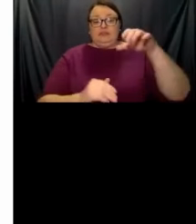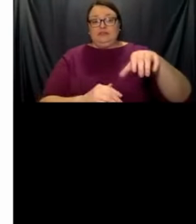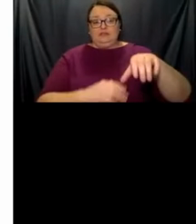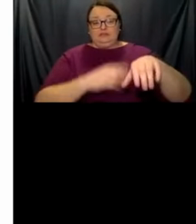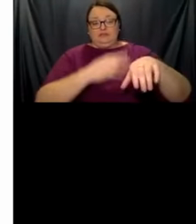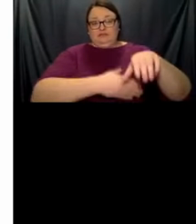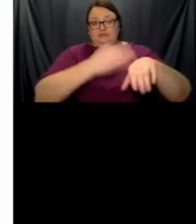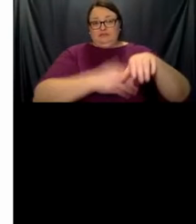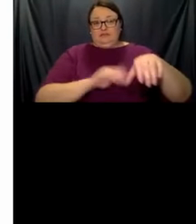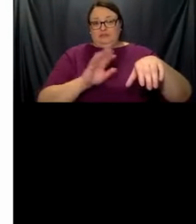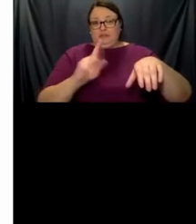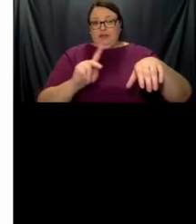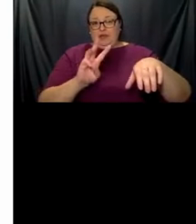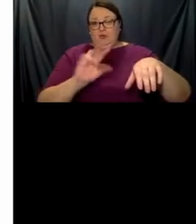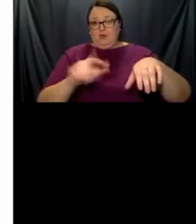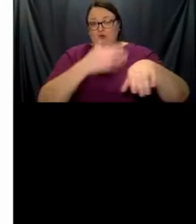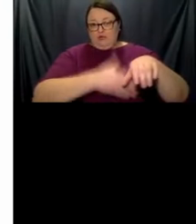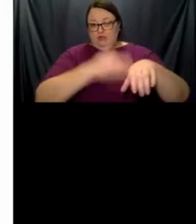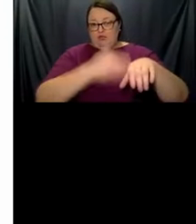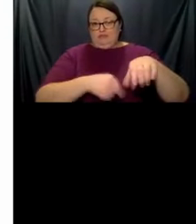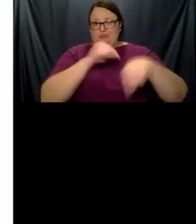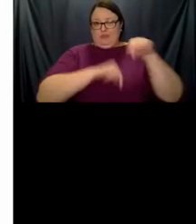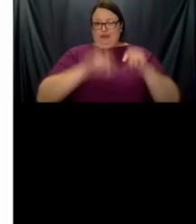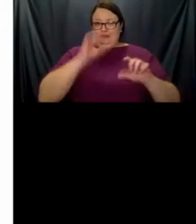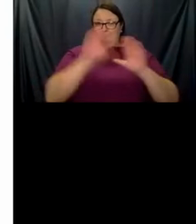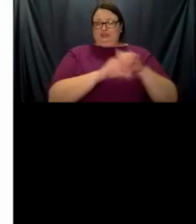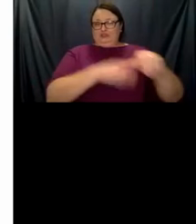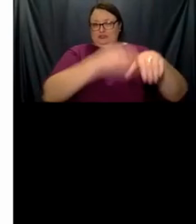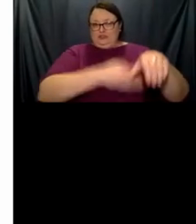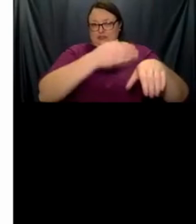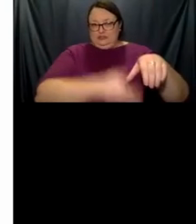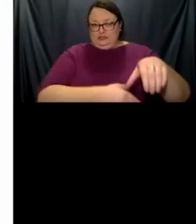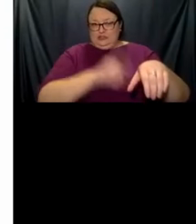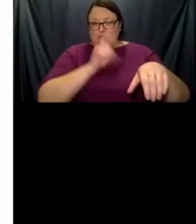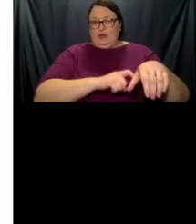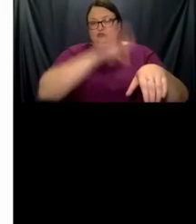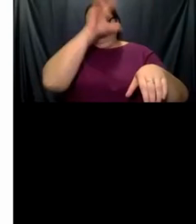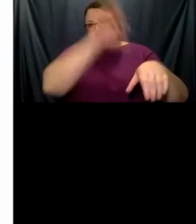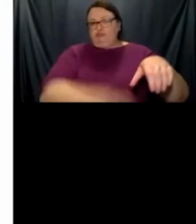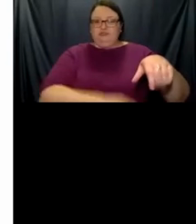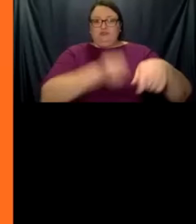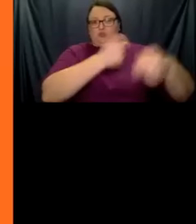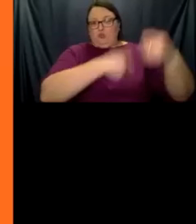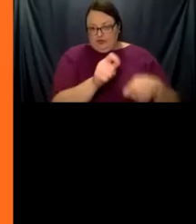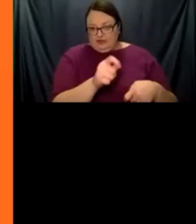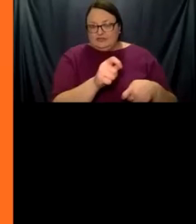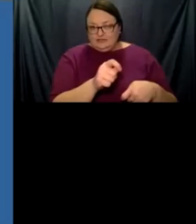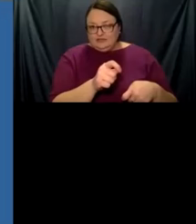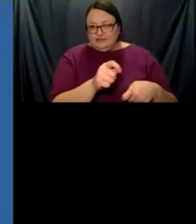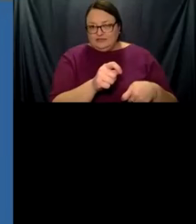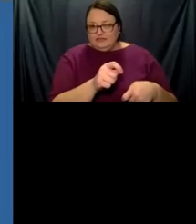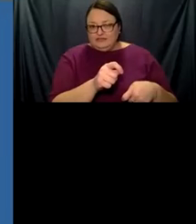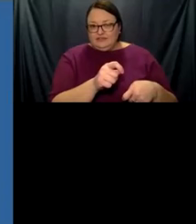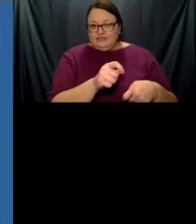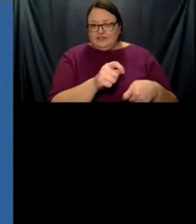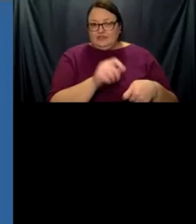eran relacionados al exterior del edificio. Placed, and that was probably one